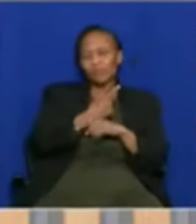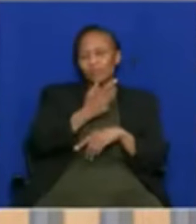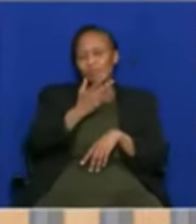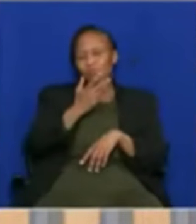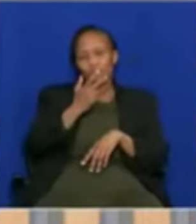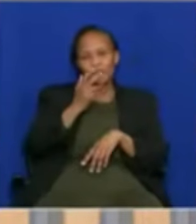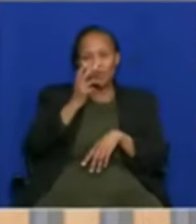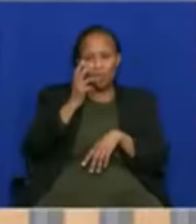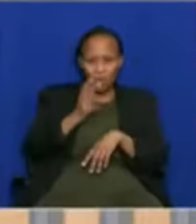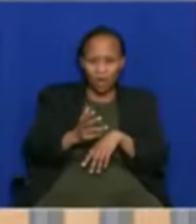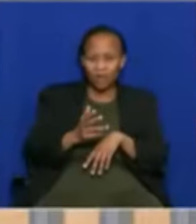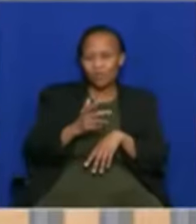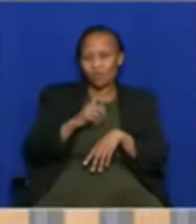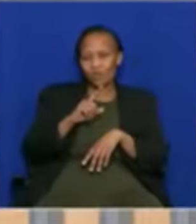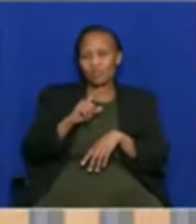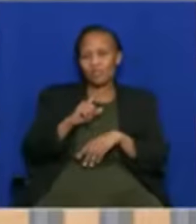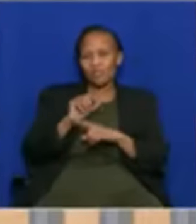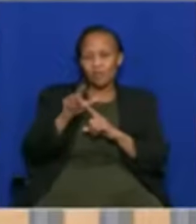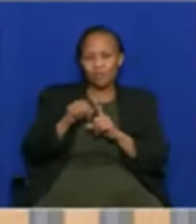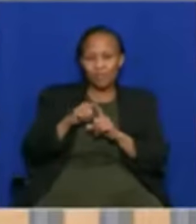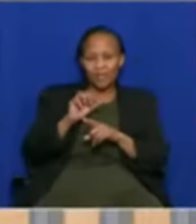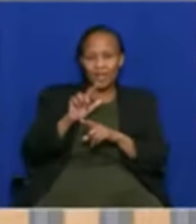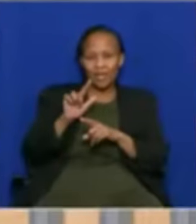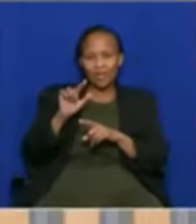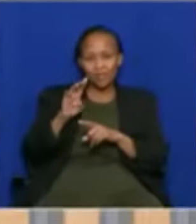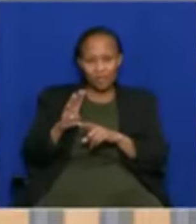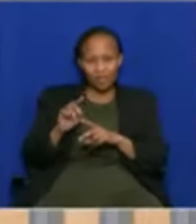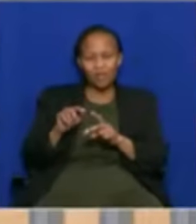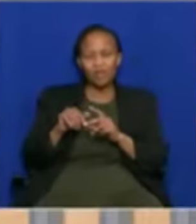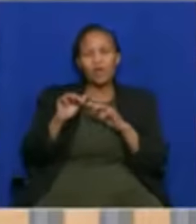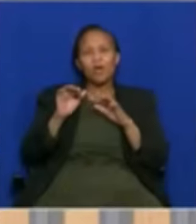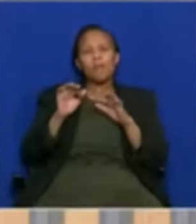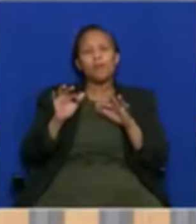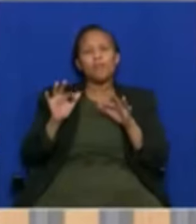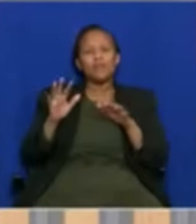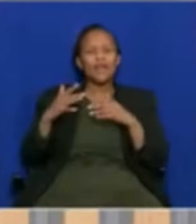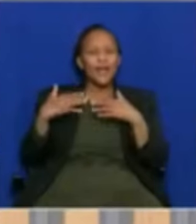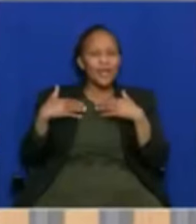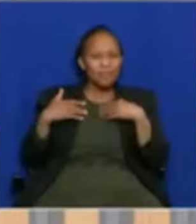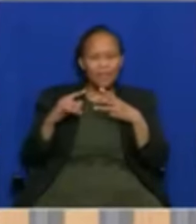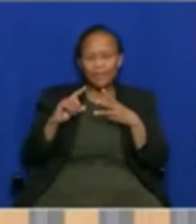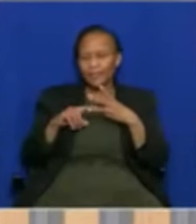somebody with LLB, somebody with public administration, somebody with 3-year degree.